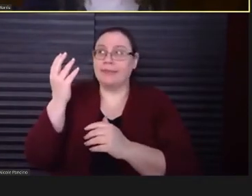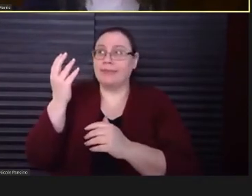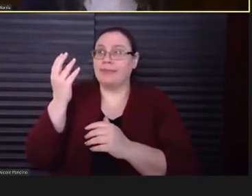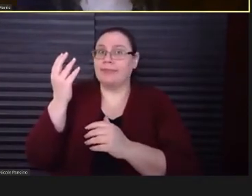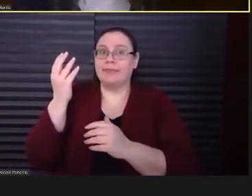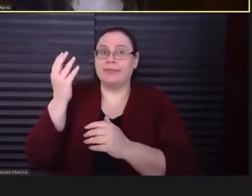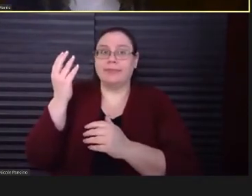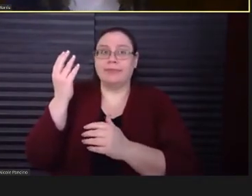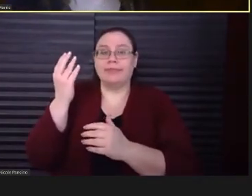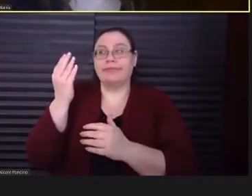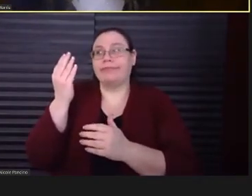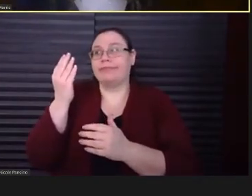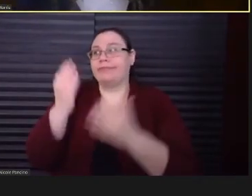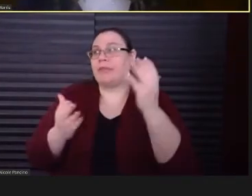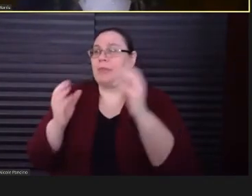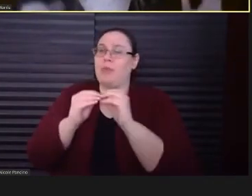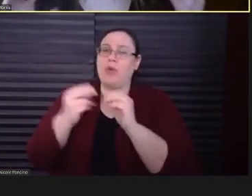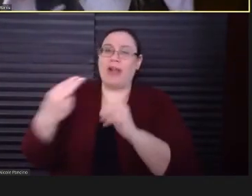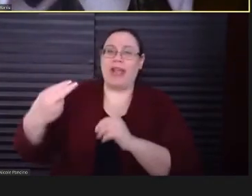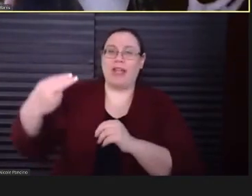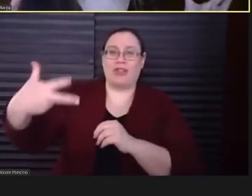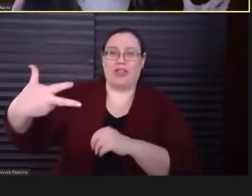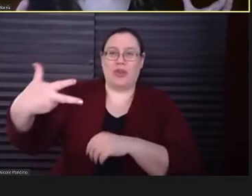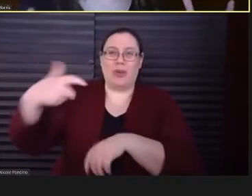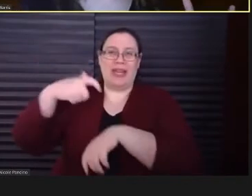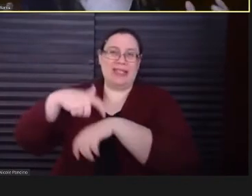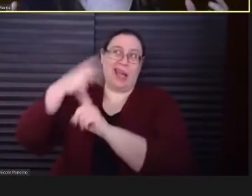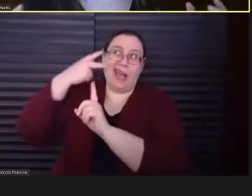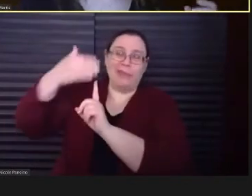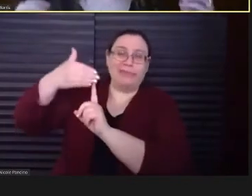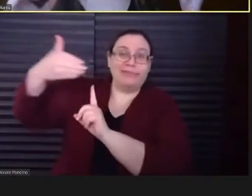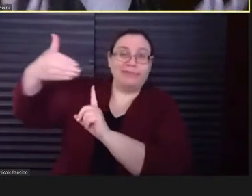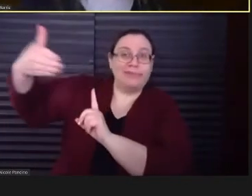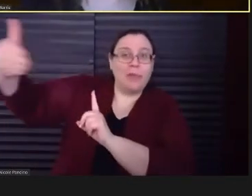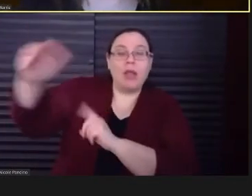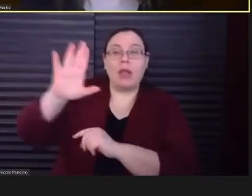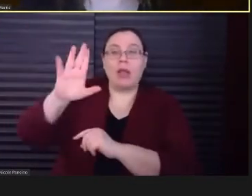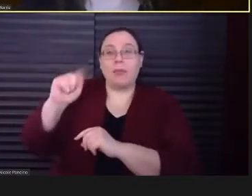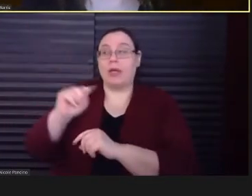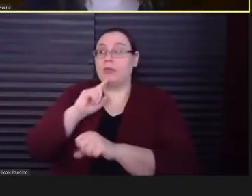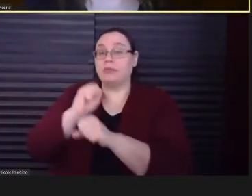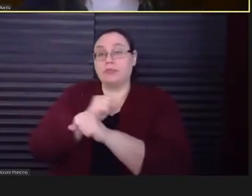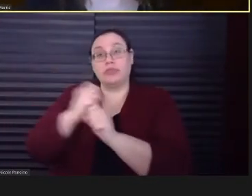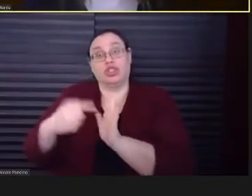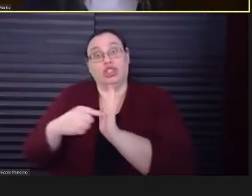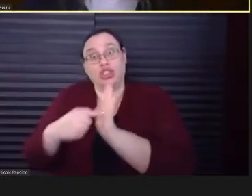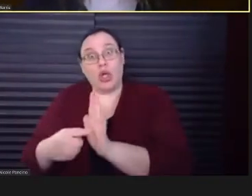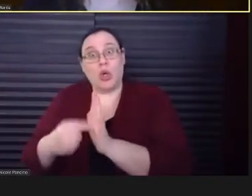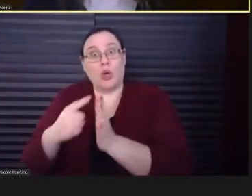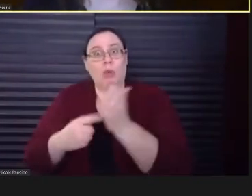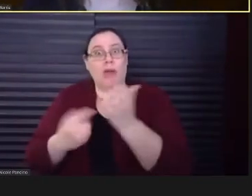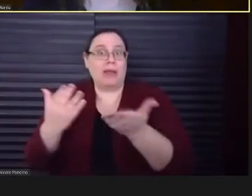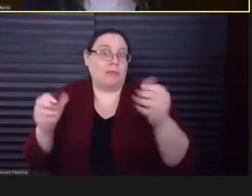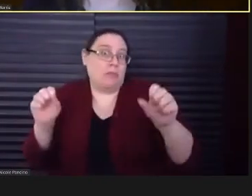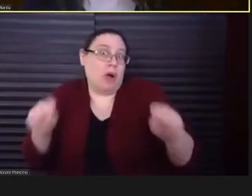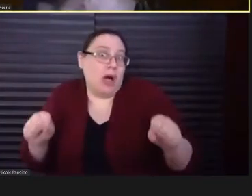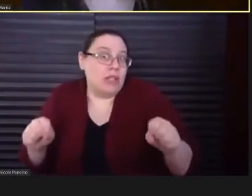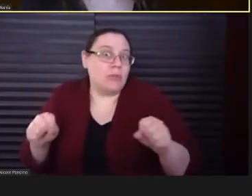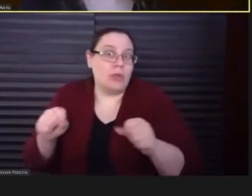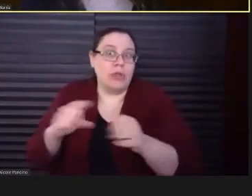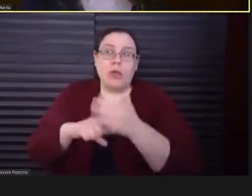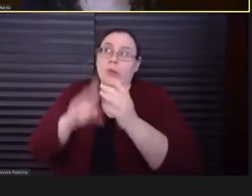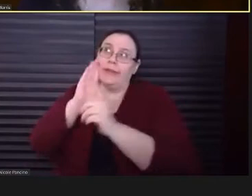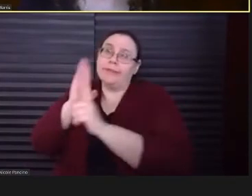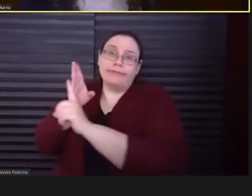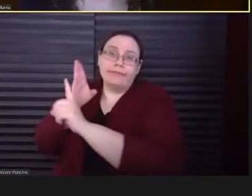an H3 time horizon, but to really show what might be possible and what to aim toward. So